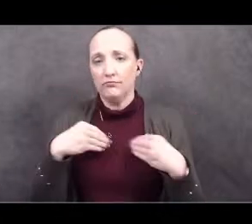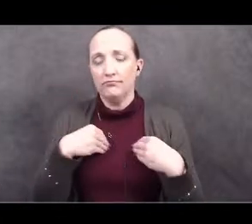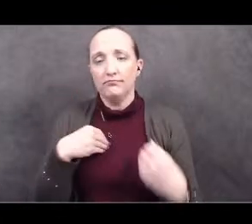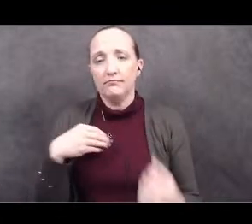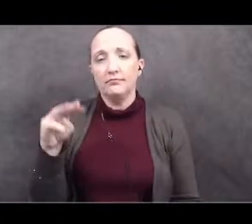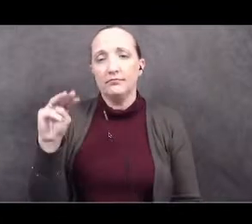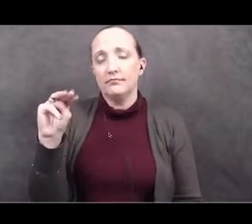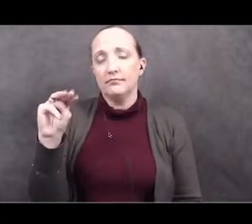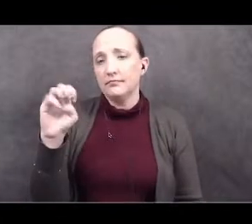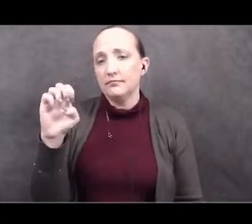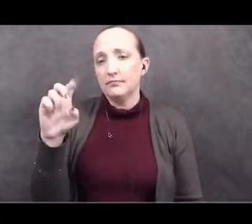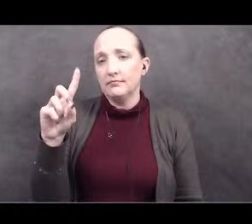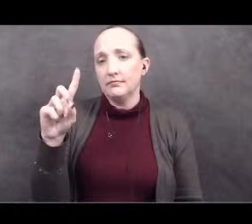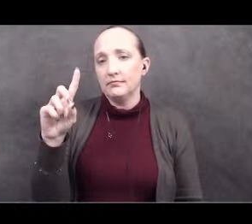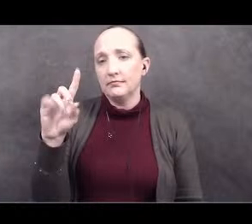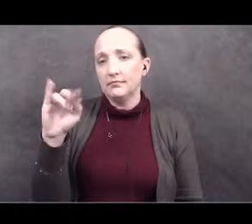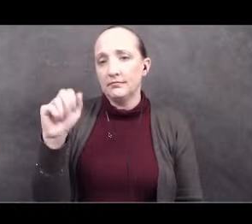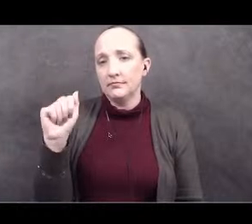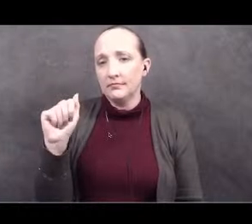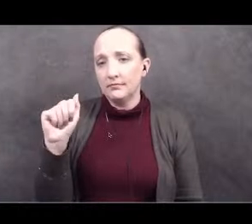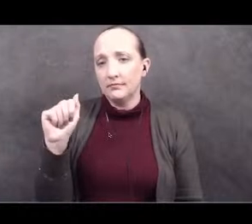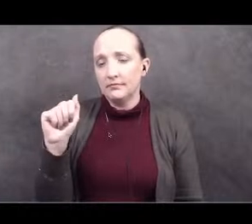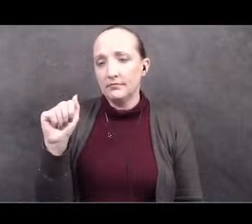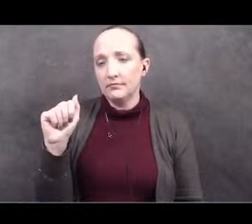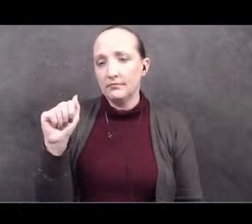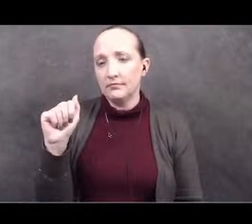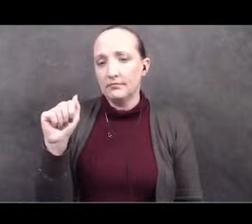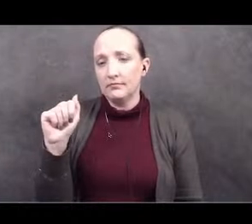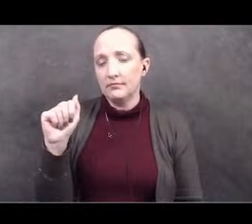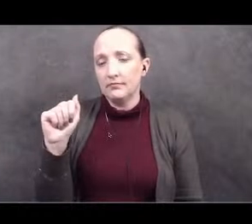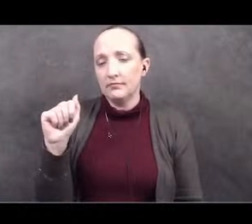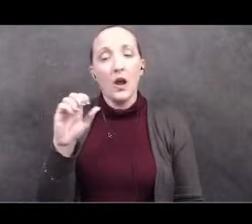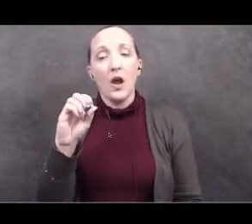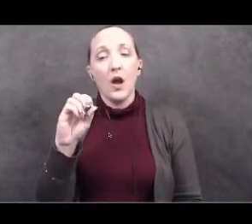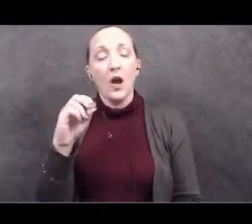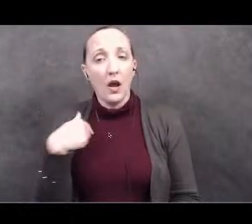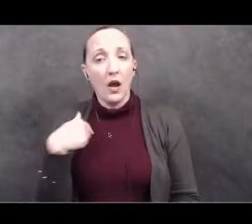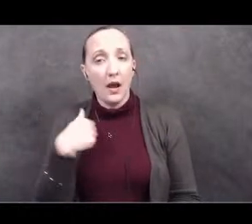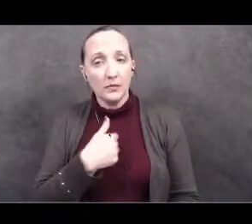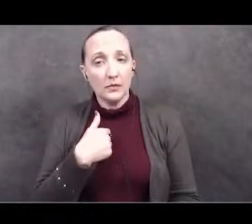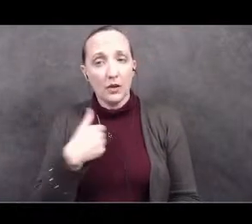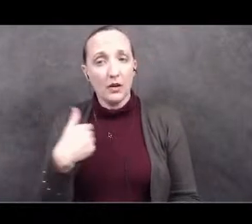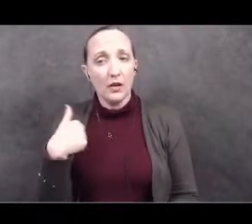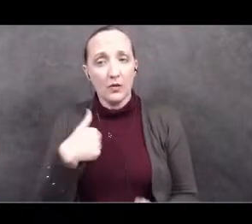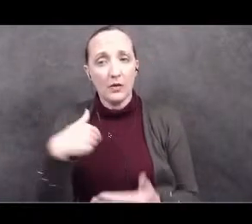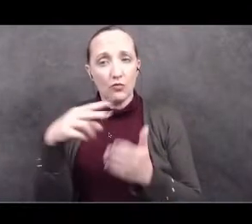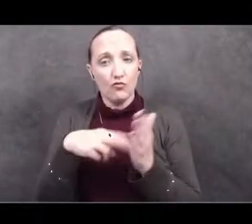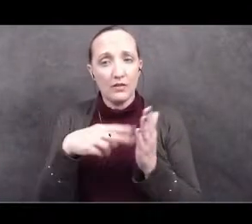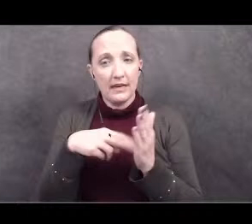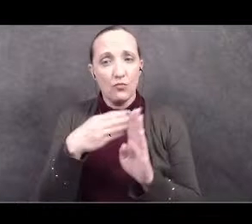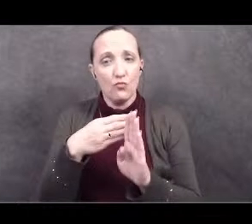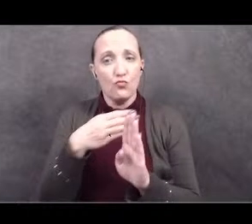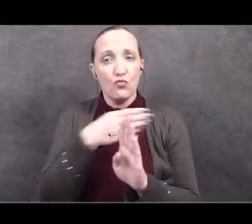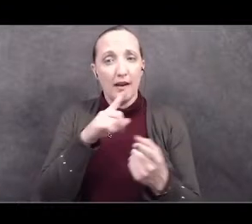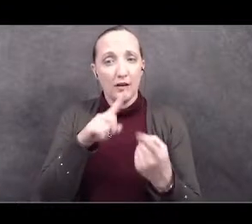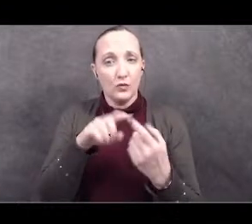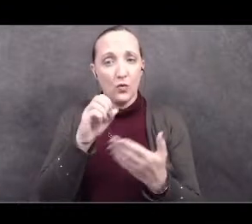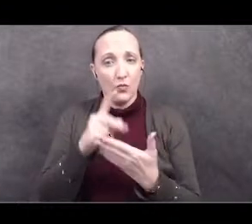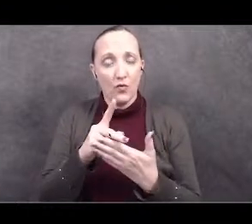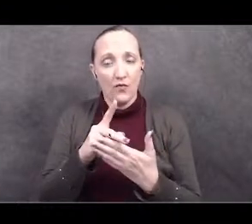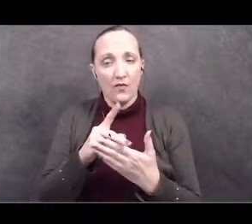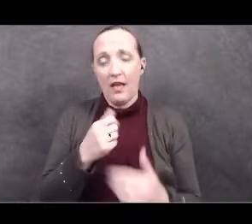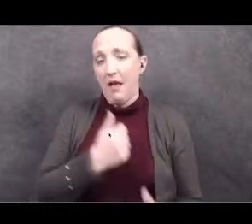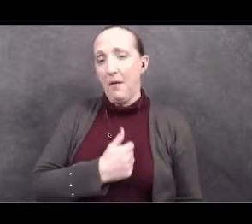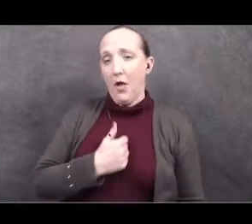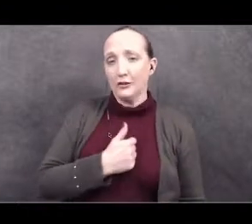Medina the terms of the contract oh I'm sorry I I read that out prior to approval my apologies that's okay I'll